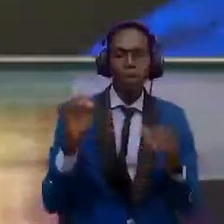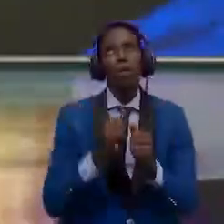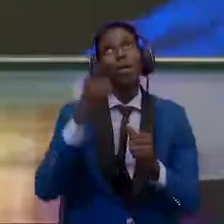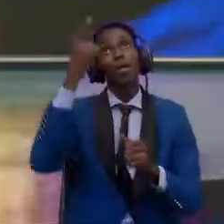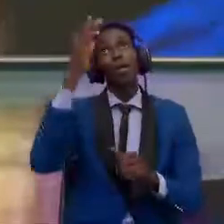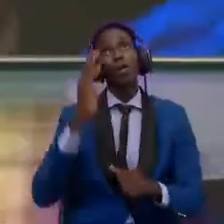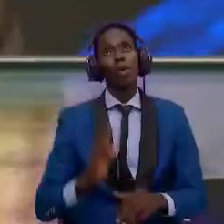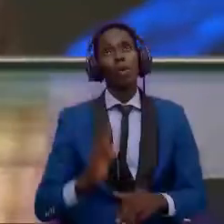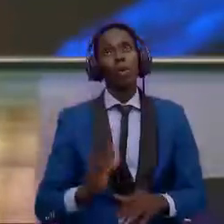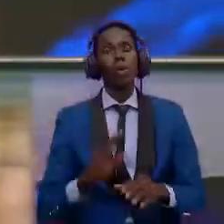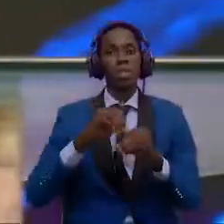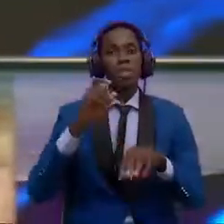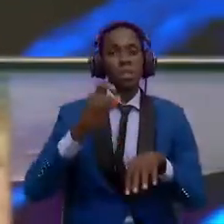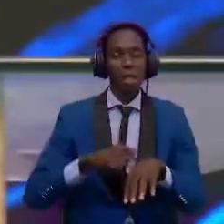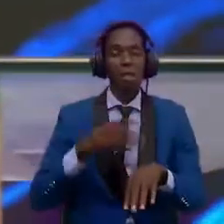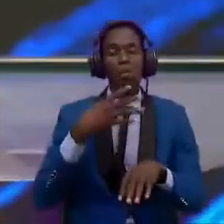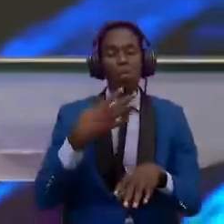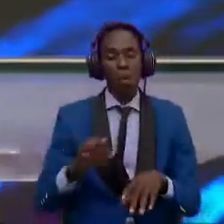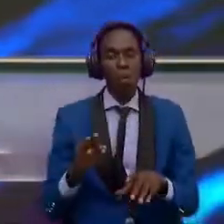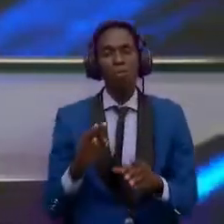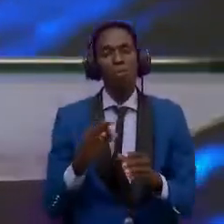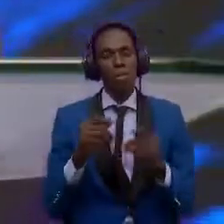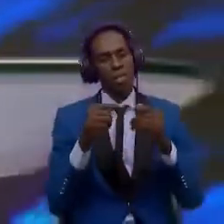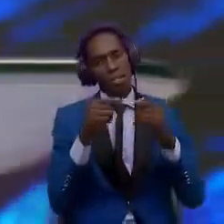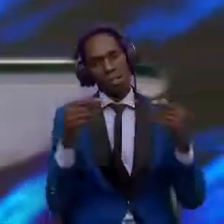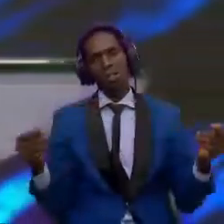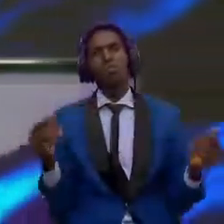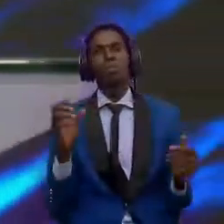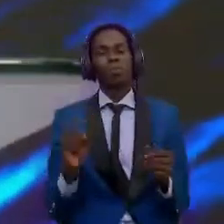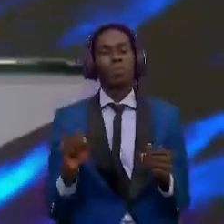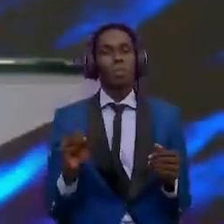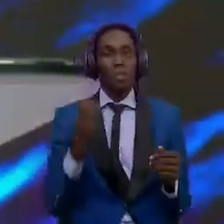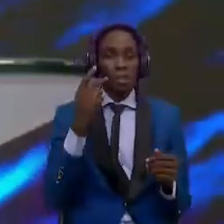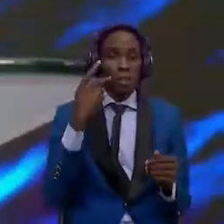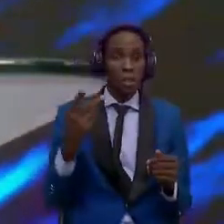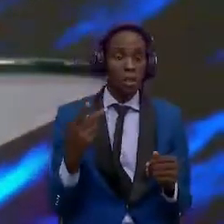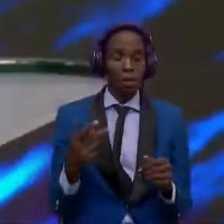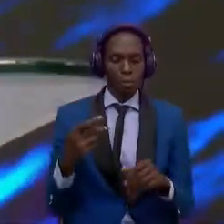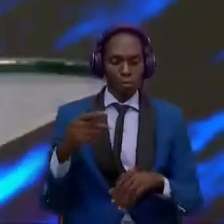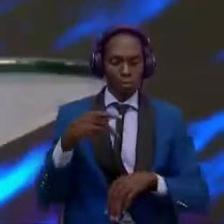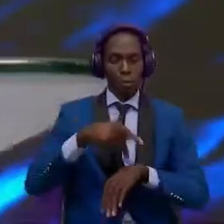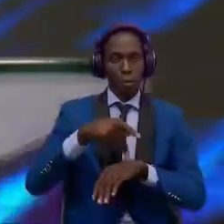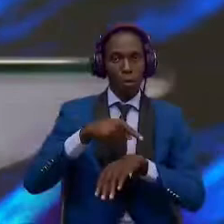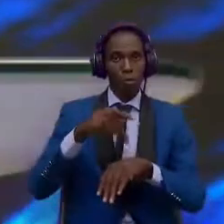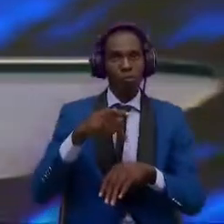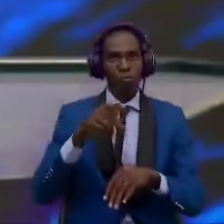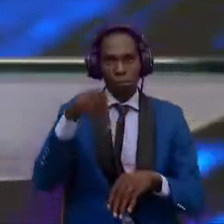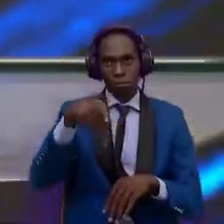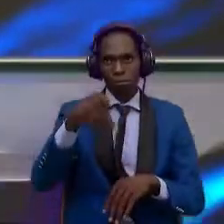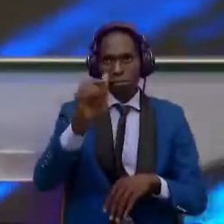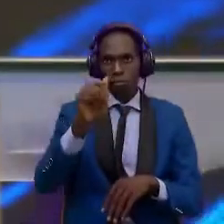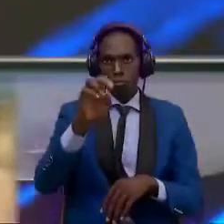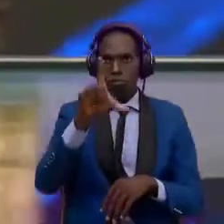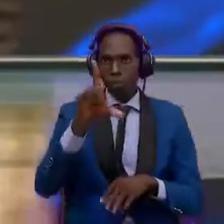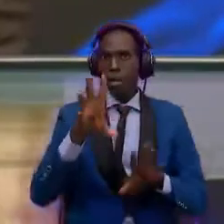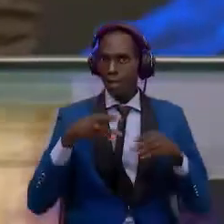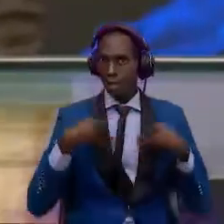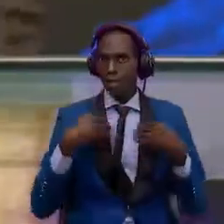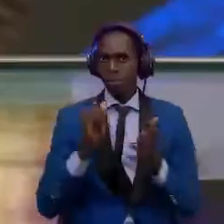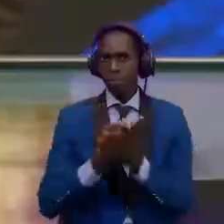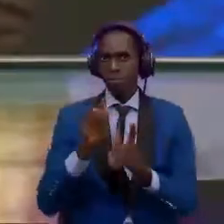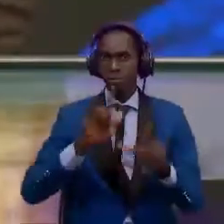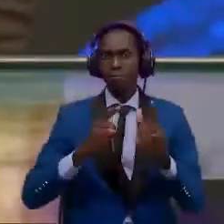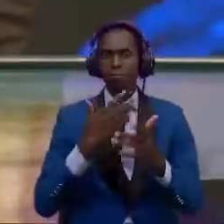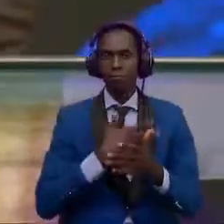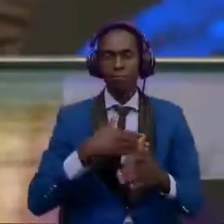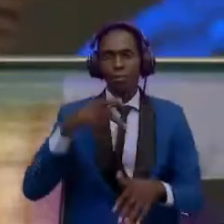adversaries. Now Paul the apostle knew that he had a purpose for his calling. The Lord called him for a purpose,